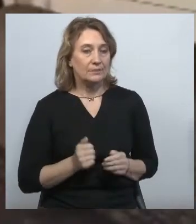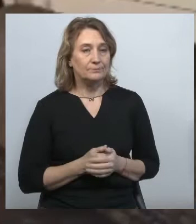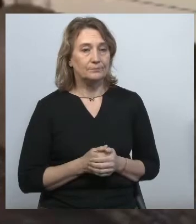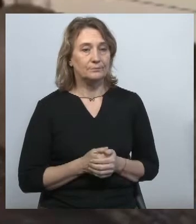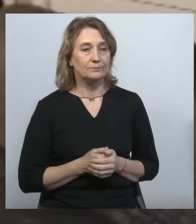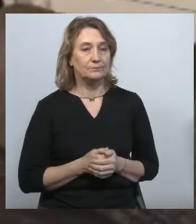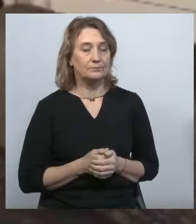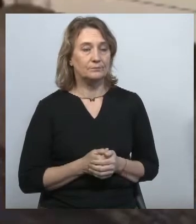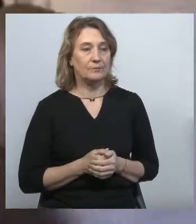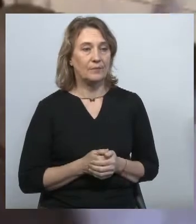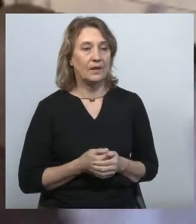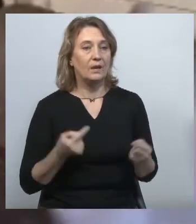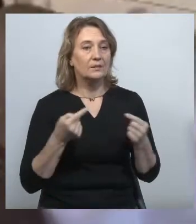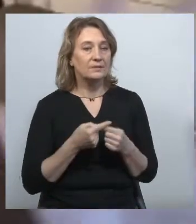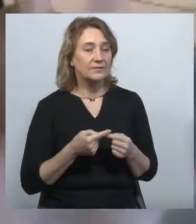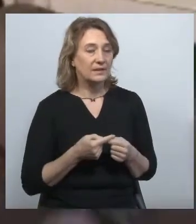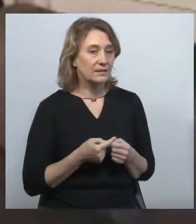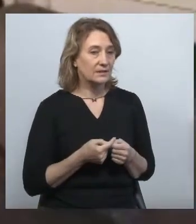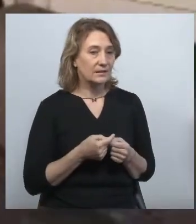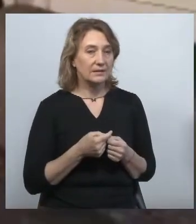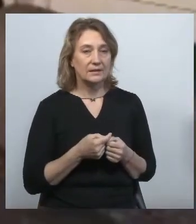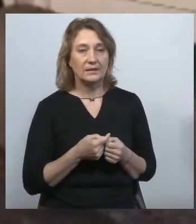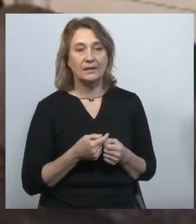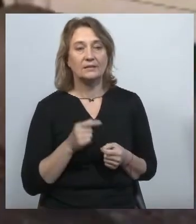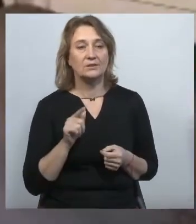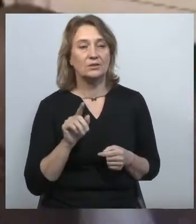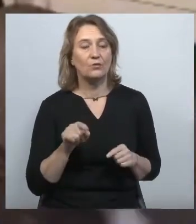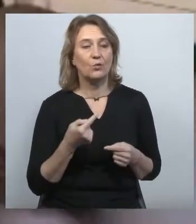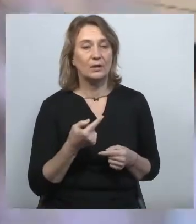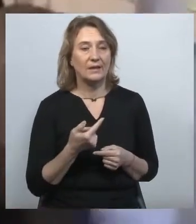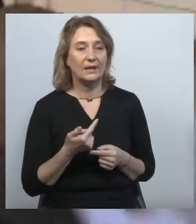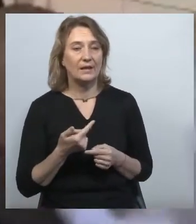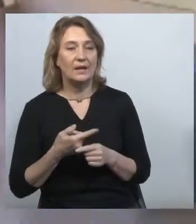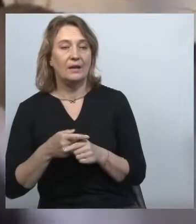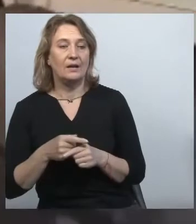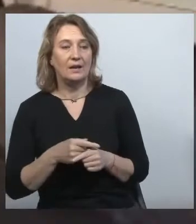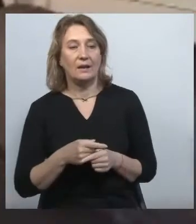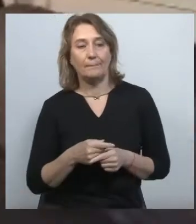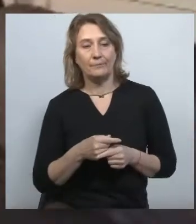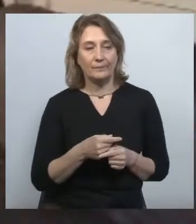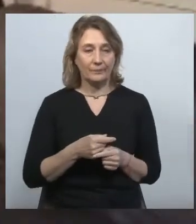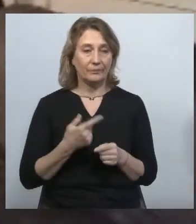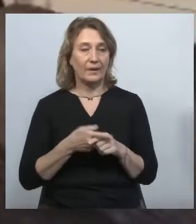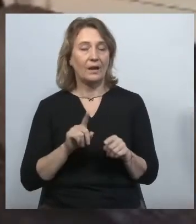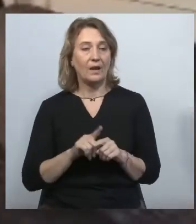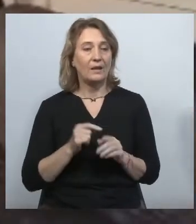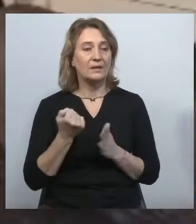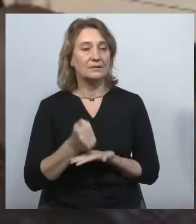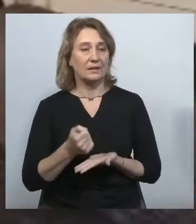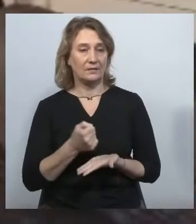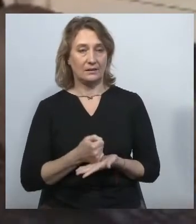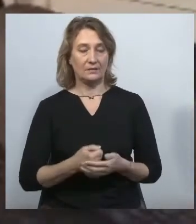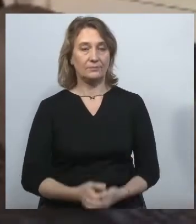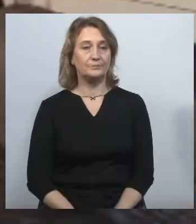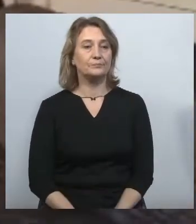those standards. So you live with the media interruptions and interference from the government that you